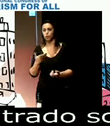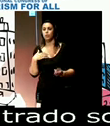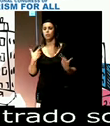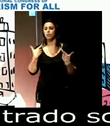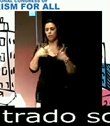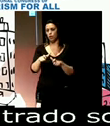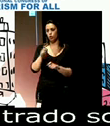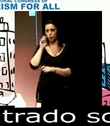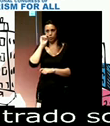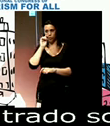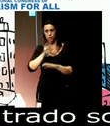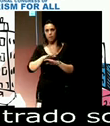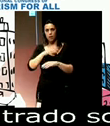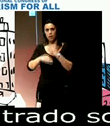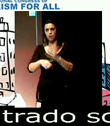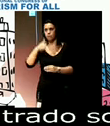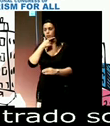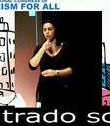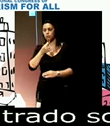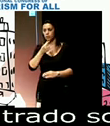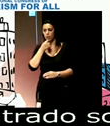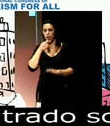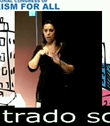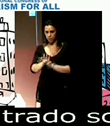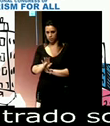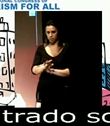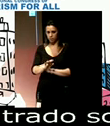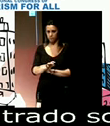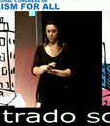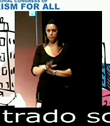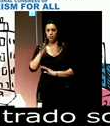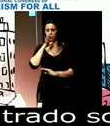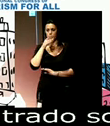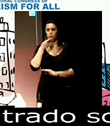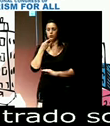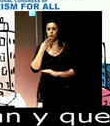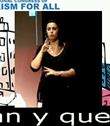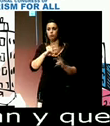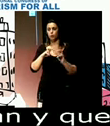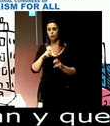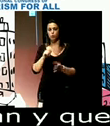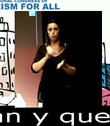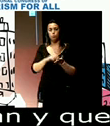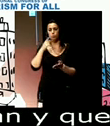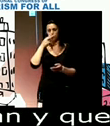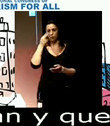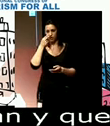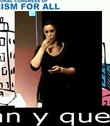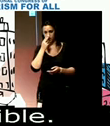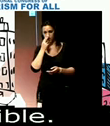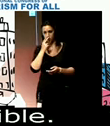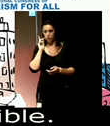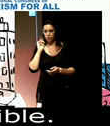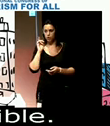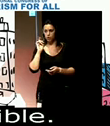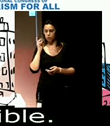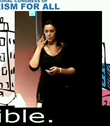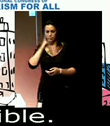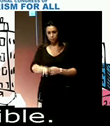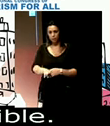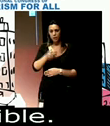Because reaching a point of interest, as we heard already a couple of times, is not just, it's also important to just